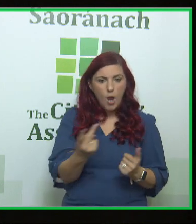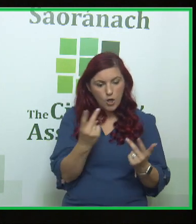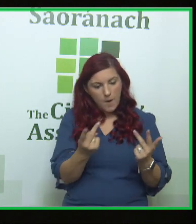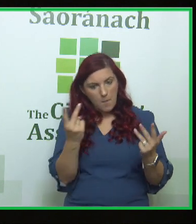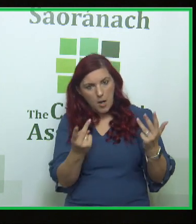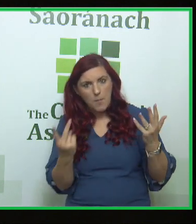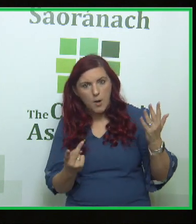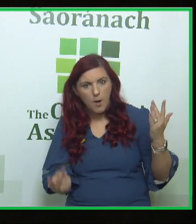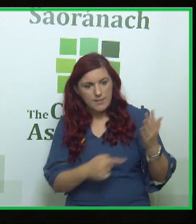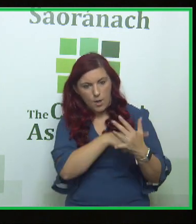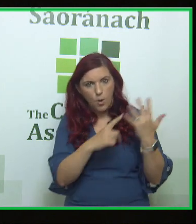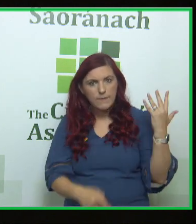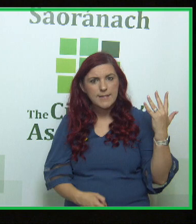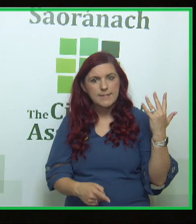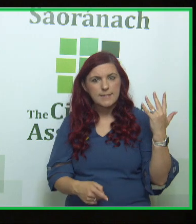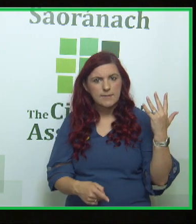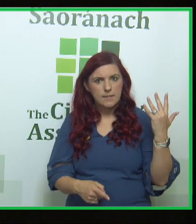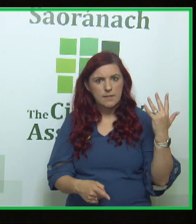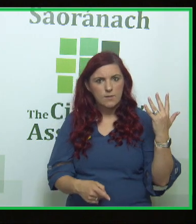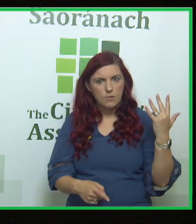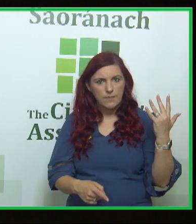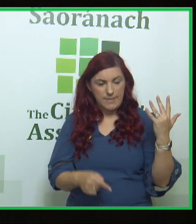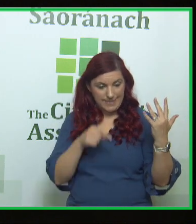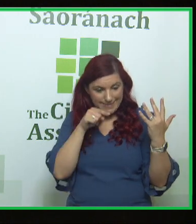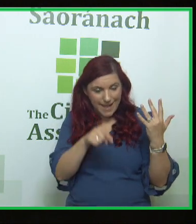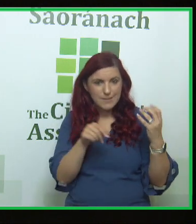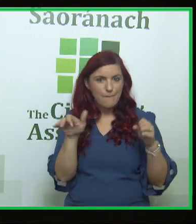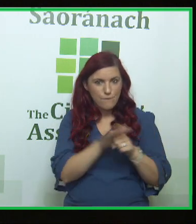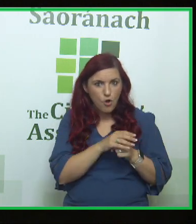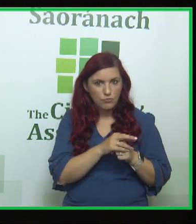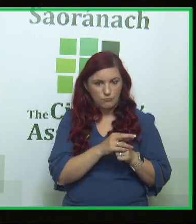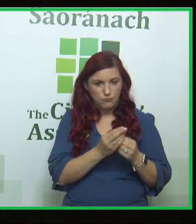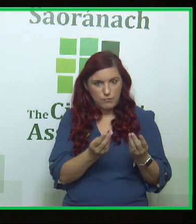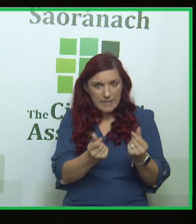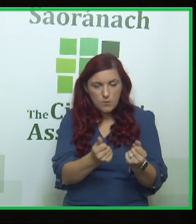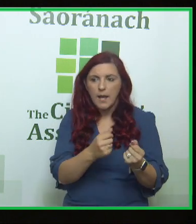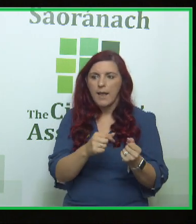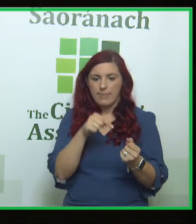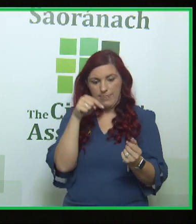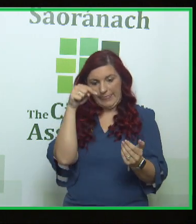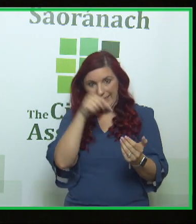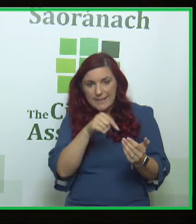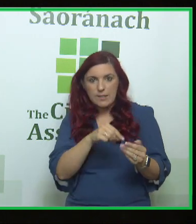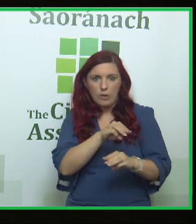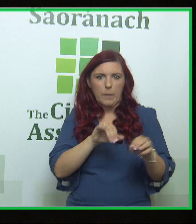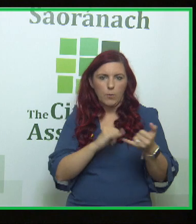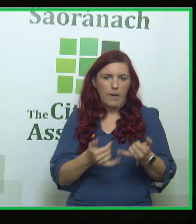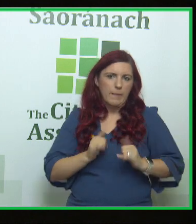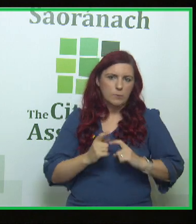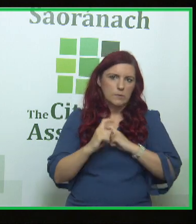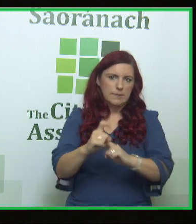truly providing resource. This is where we know that people sustain their